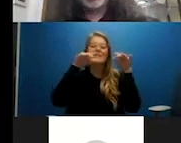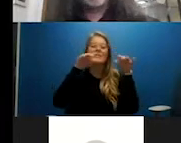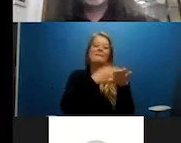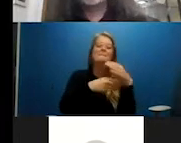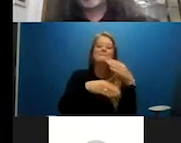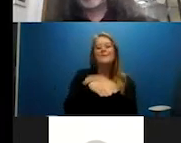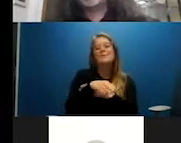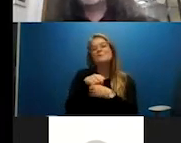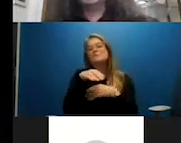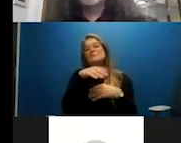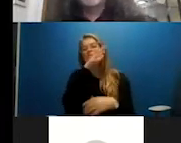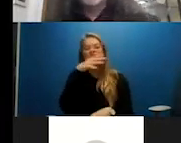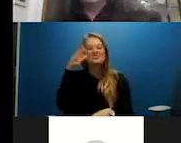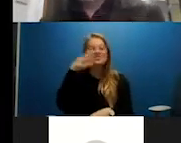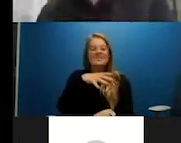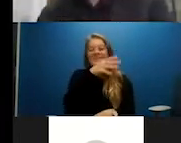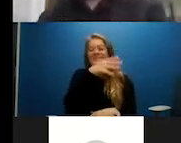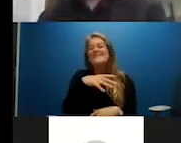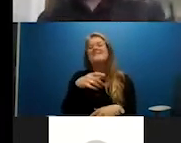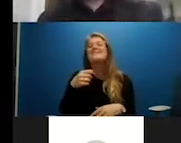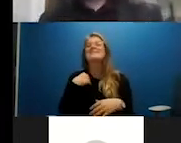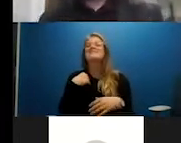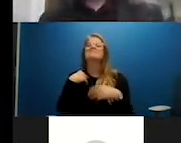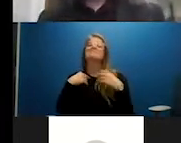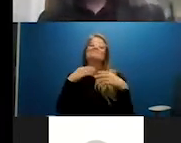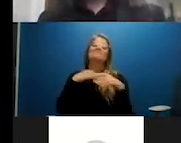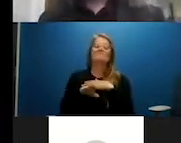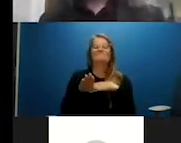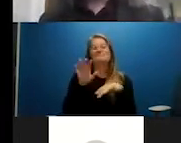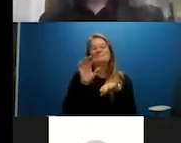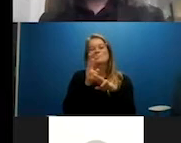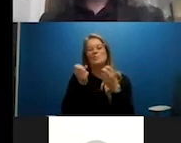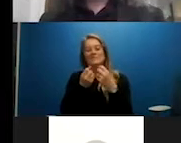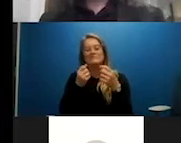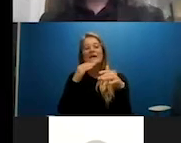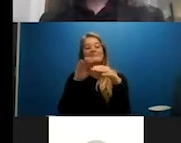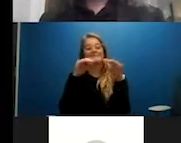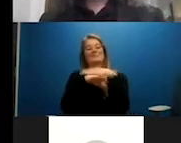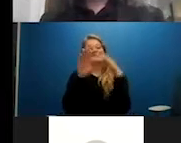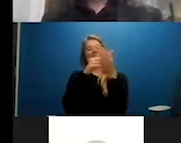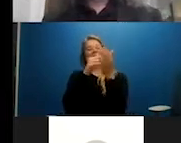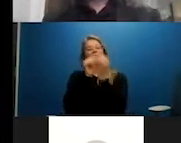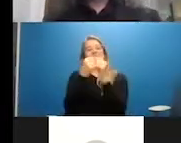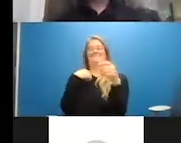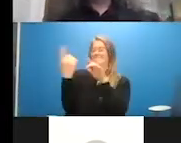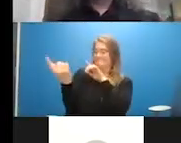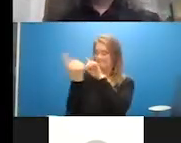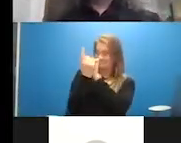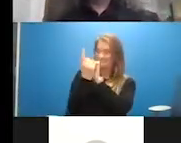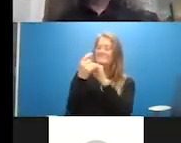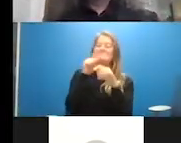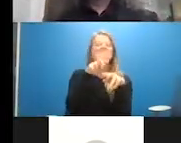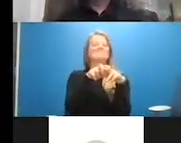jeans and the shirts with the clips. And he came in to visit with me there and leaned back in his